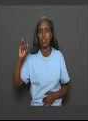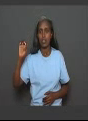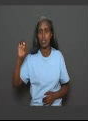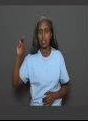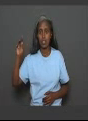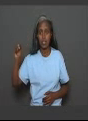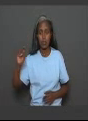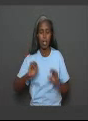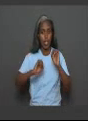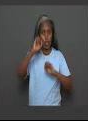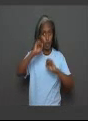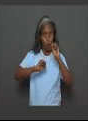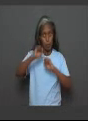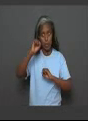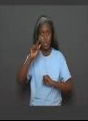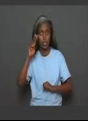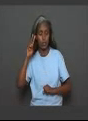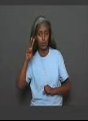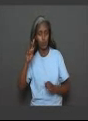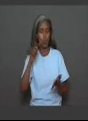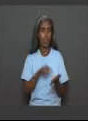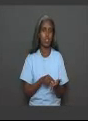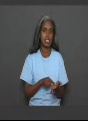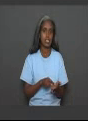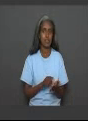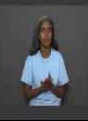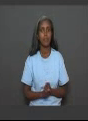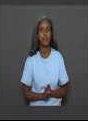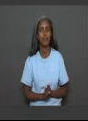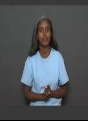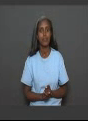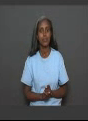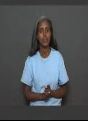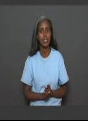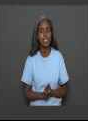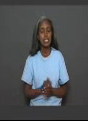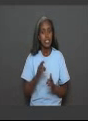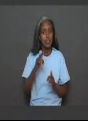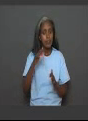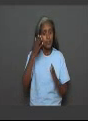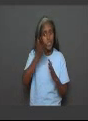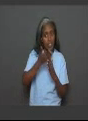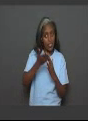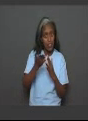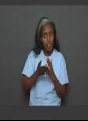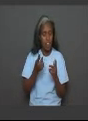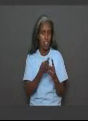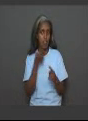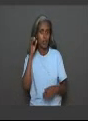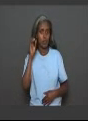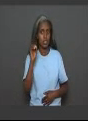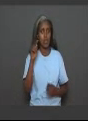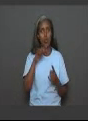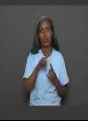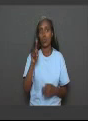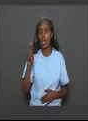by comparing two successive points. The interval from